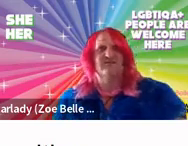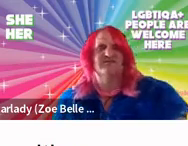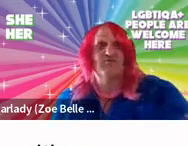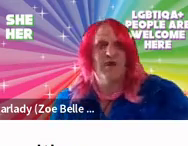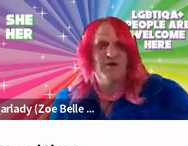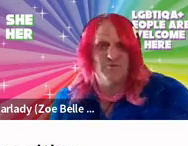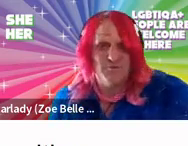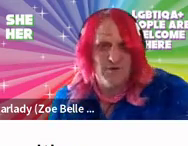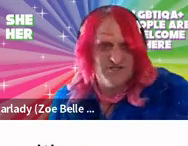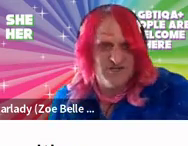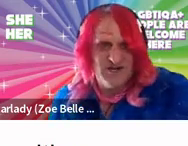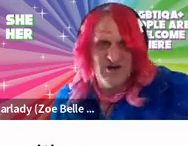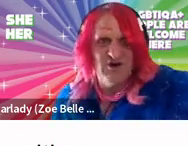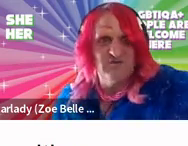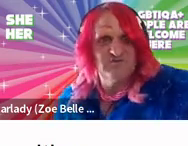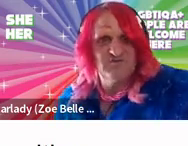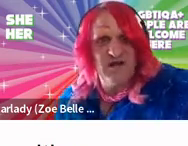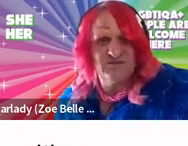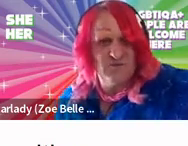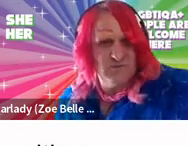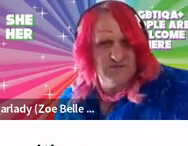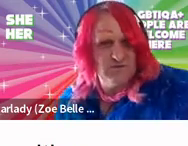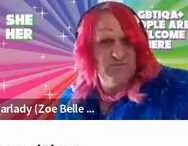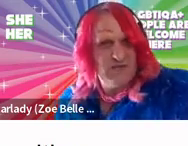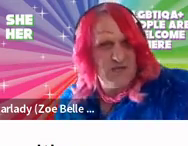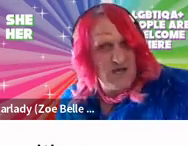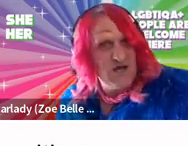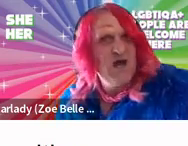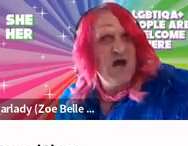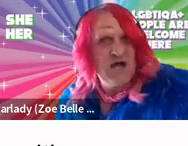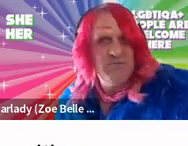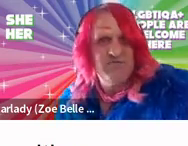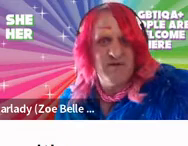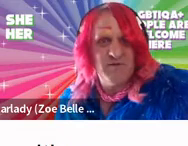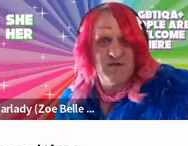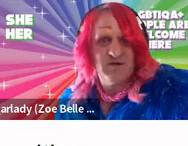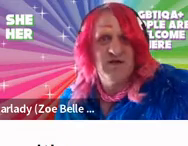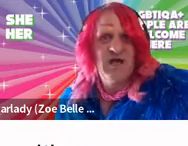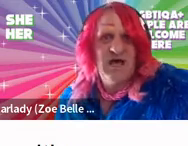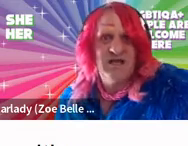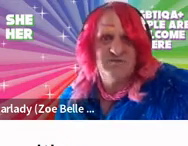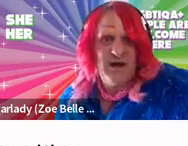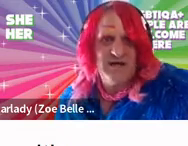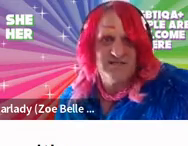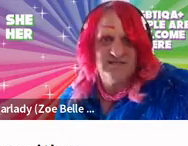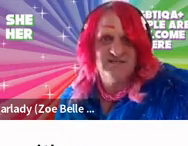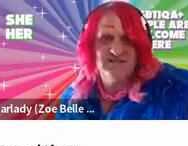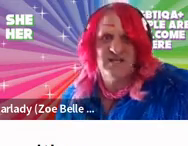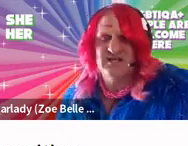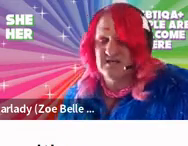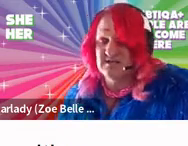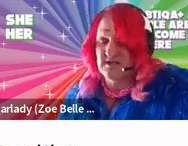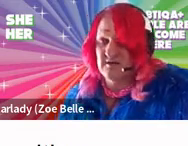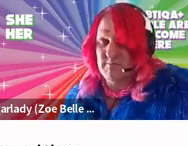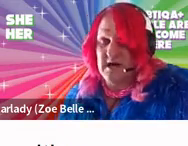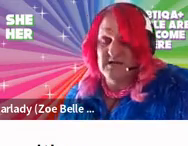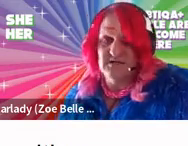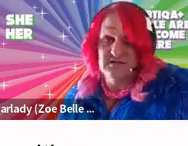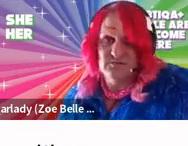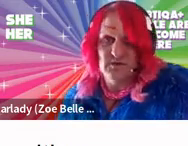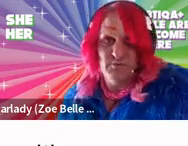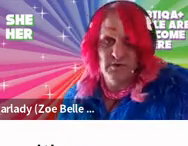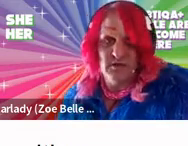femme, there was incredible pressure on trans women to appear hyper feminine and pass as cisgender. So